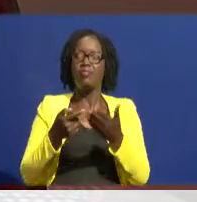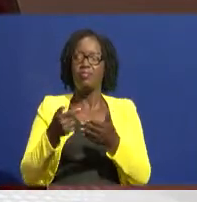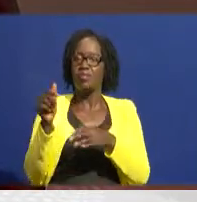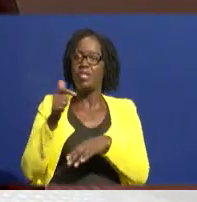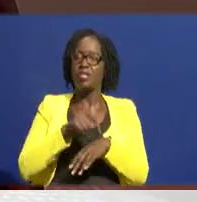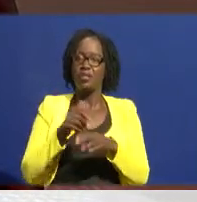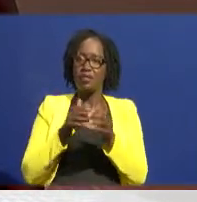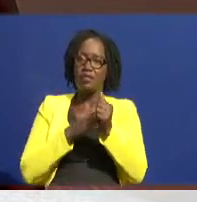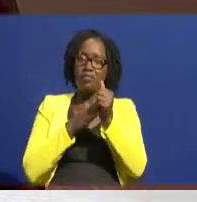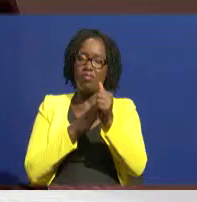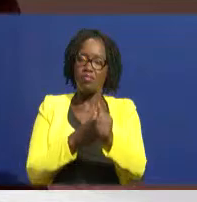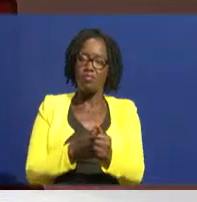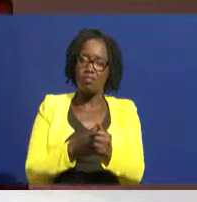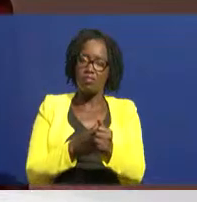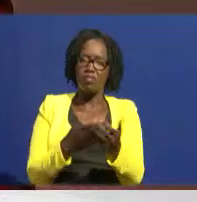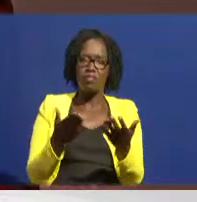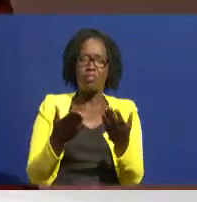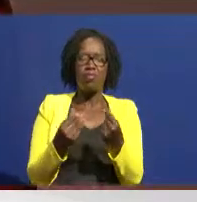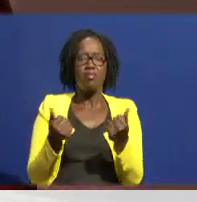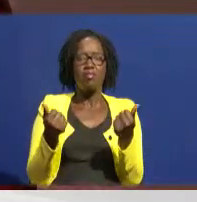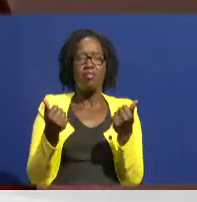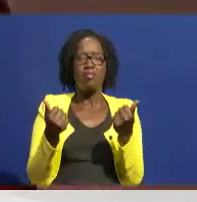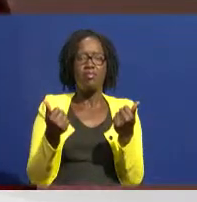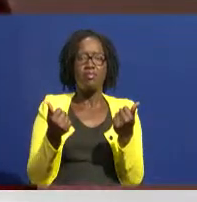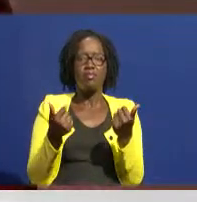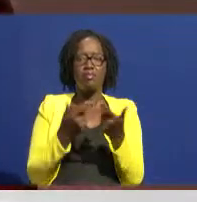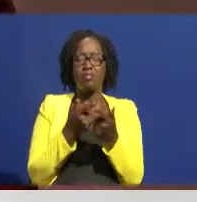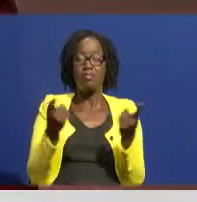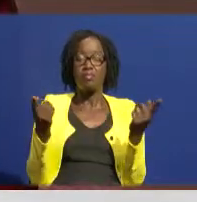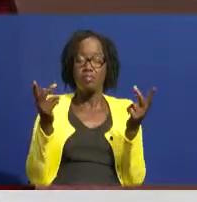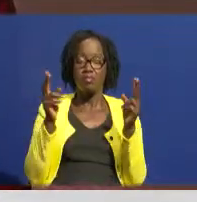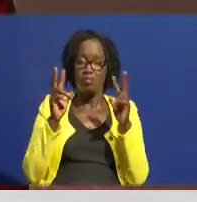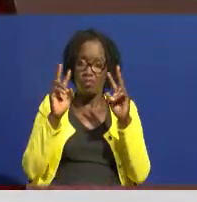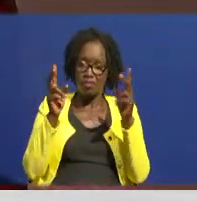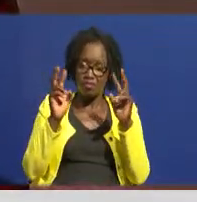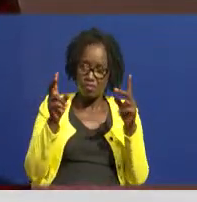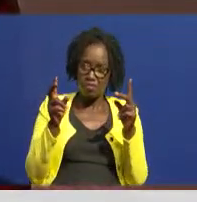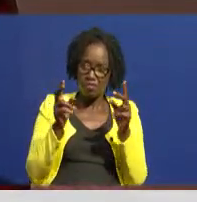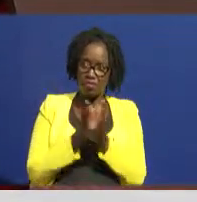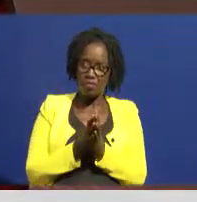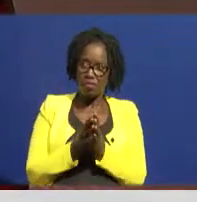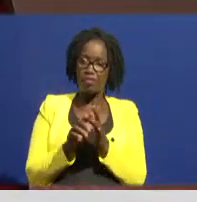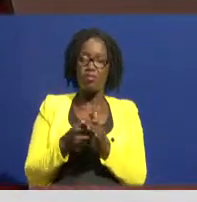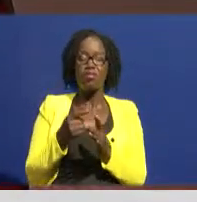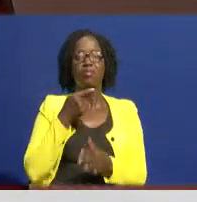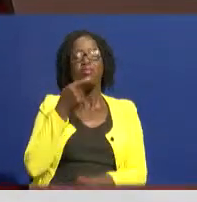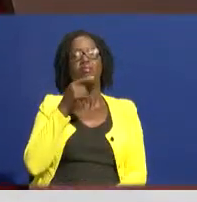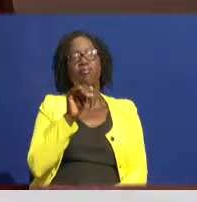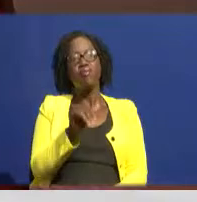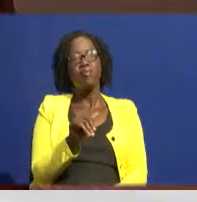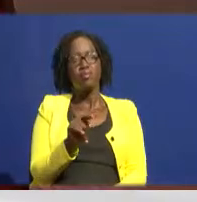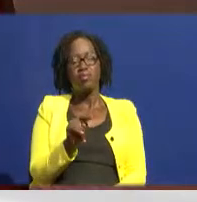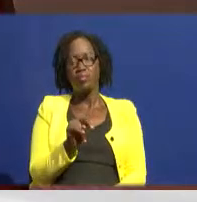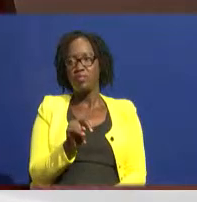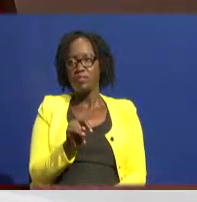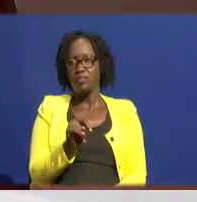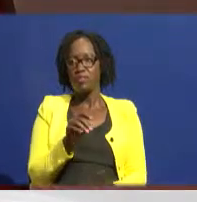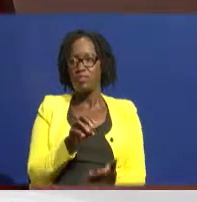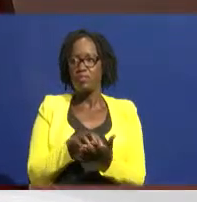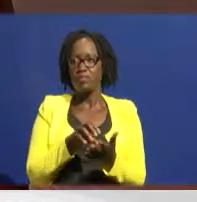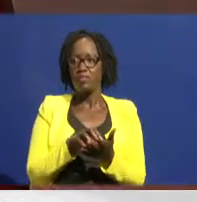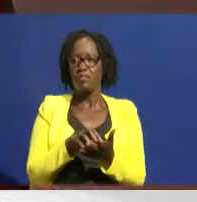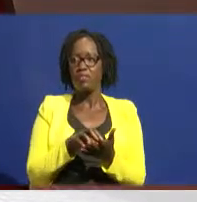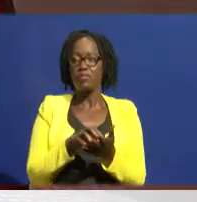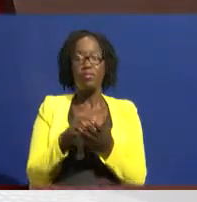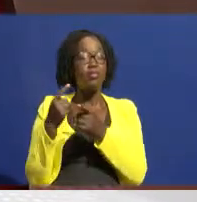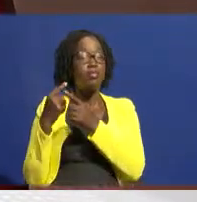as leaders on how are we going to handle these kind of issues. Let me start by saying the situation that the students